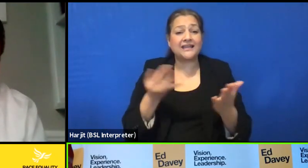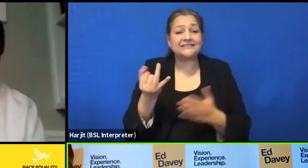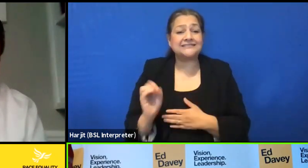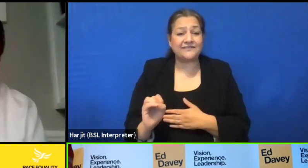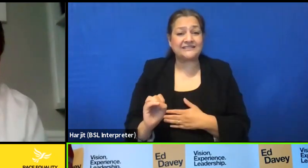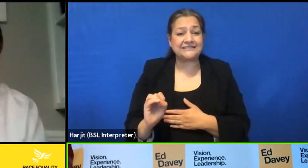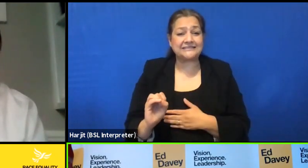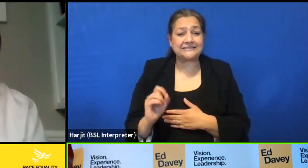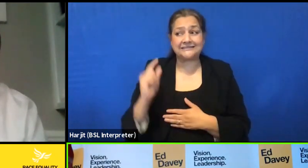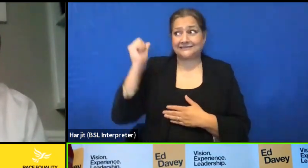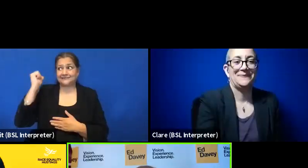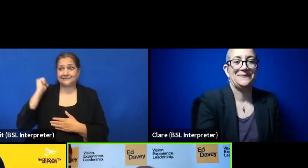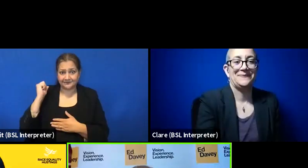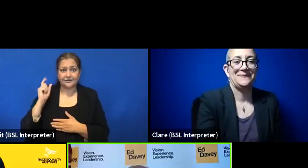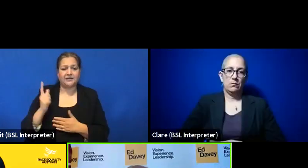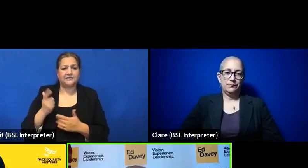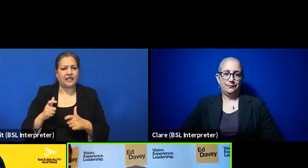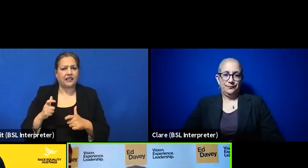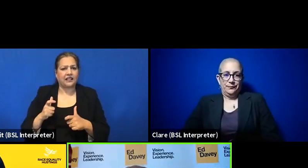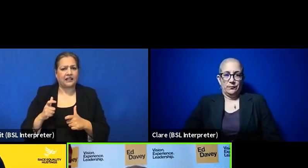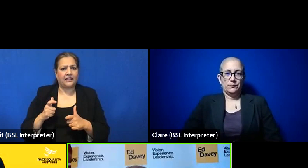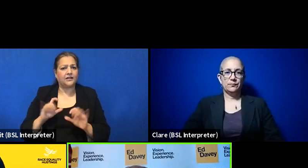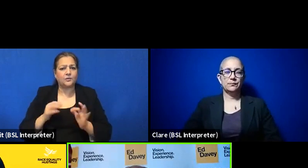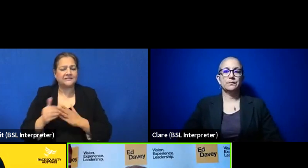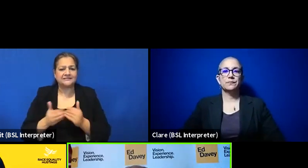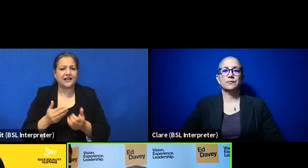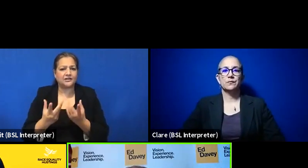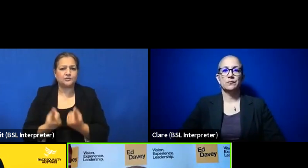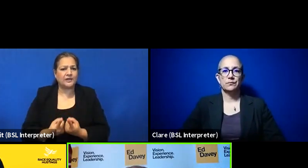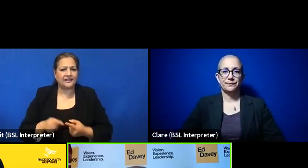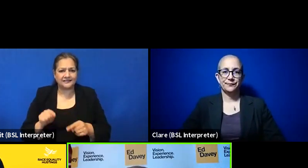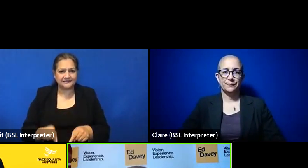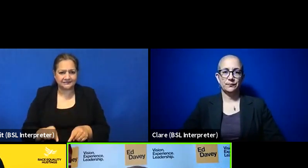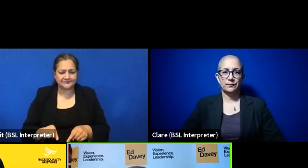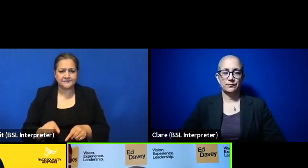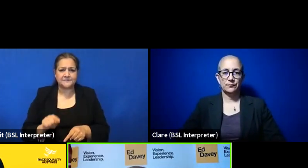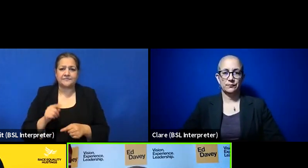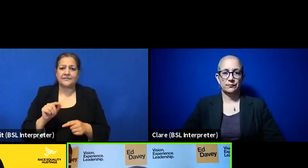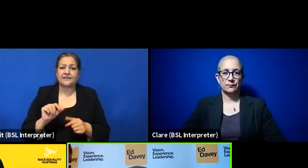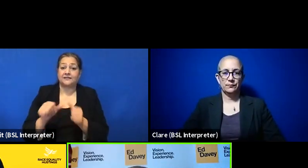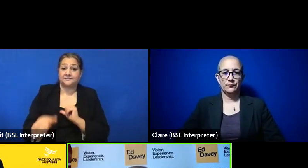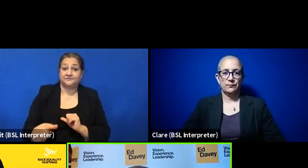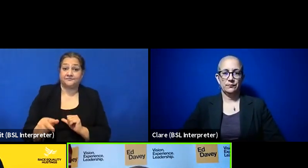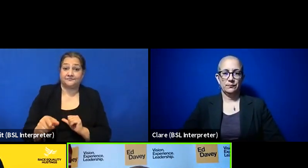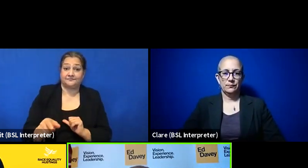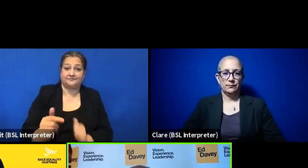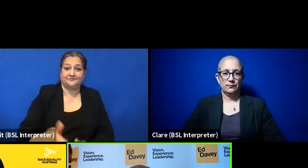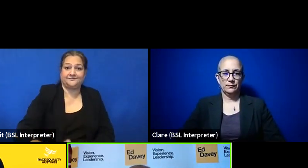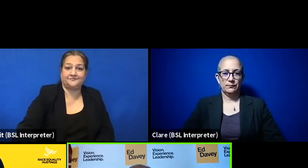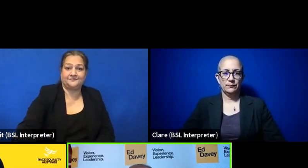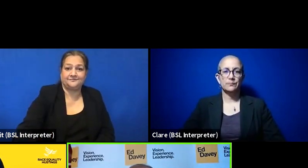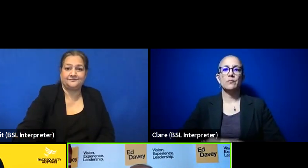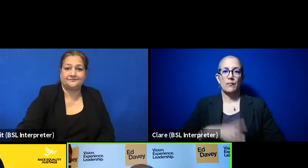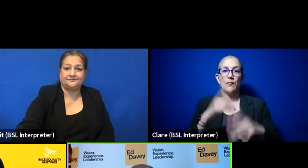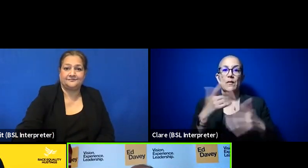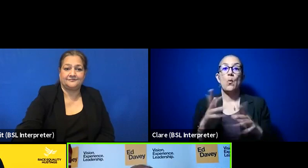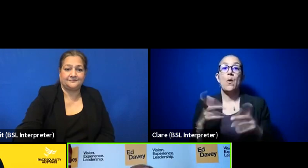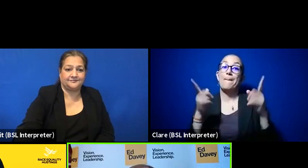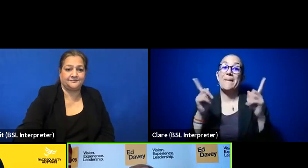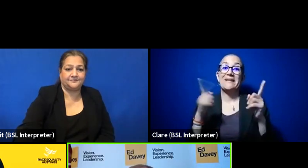not being dealt with. So, for example, one thing I did with when I was a minister was try to push diversity on